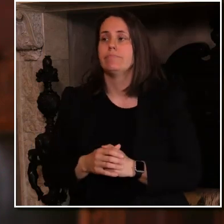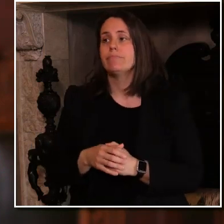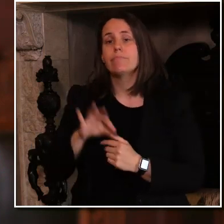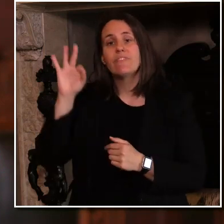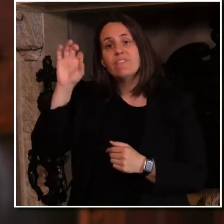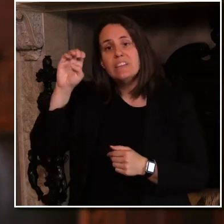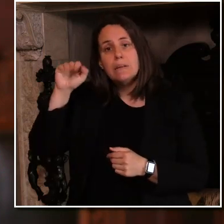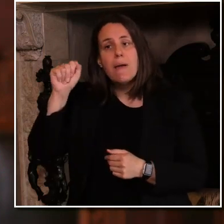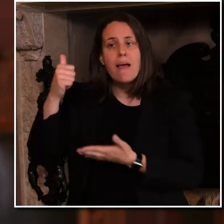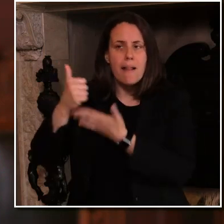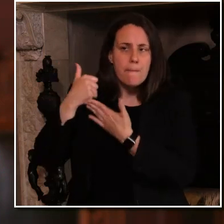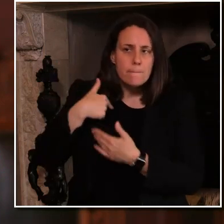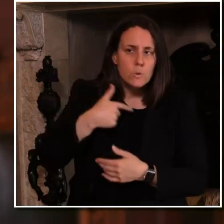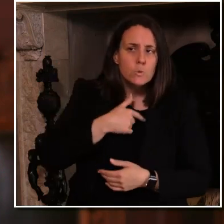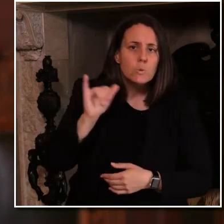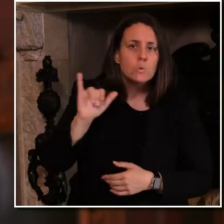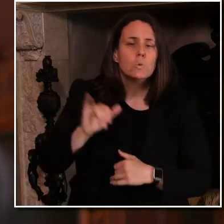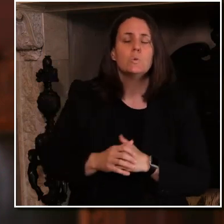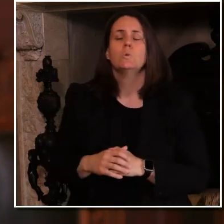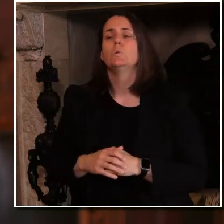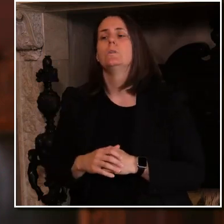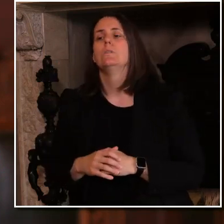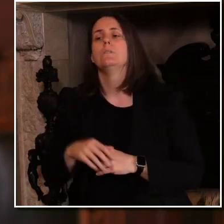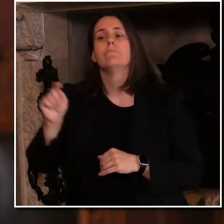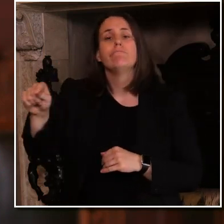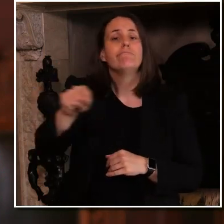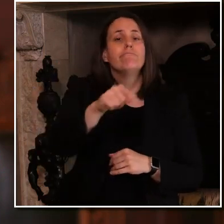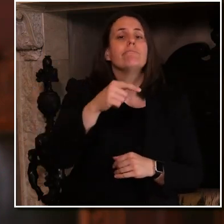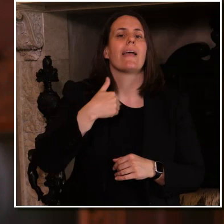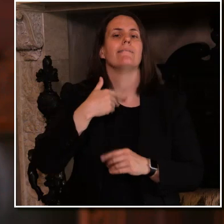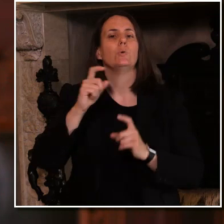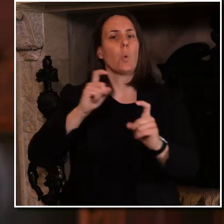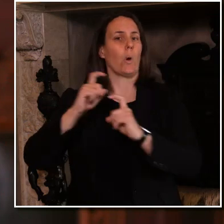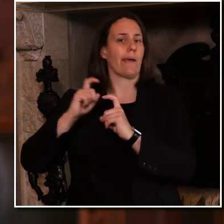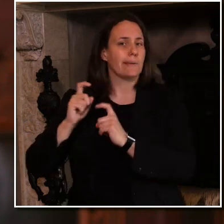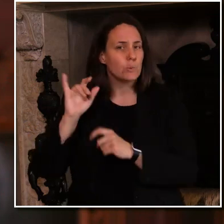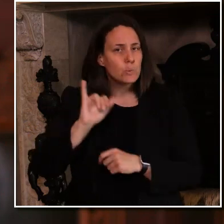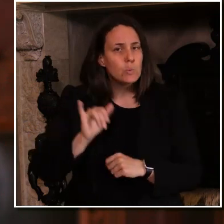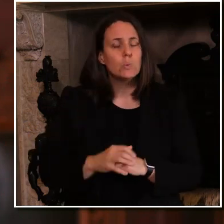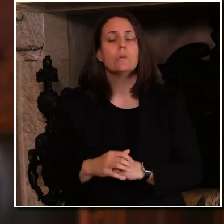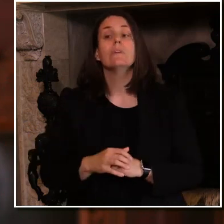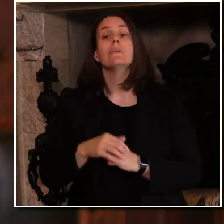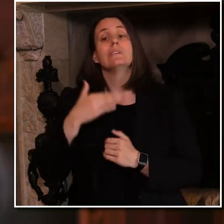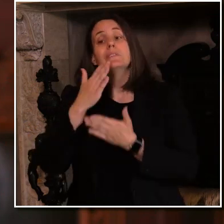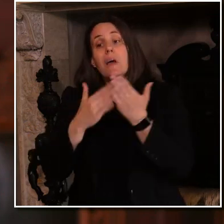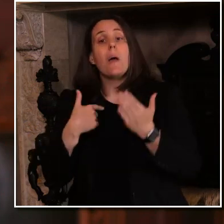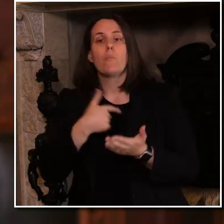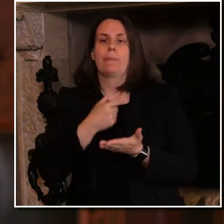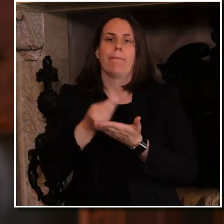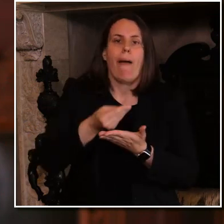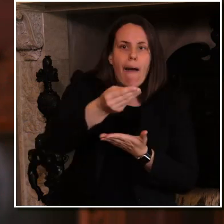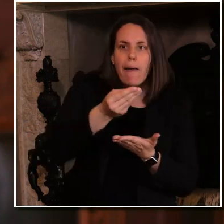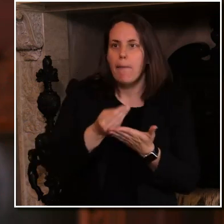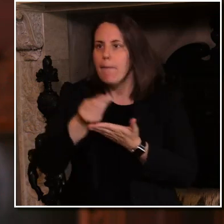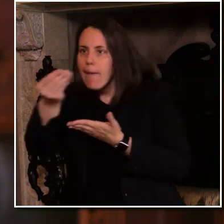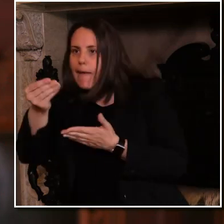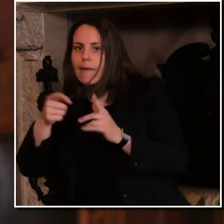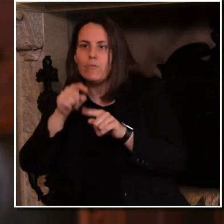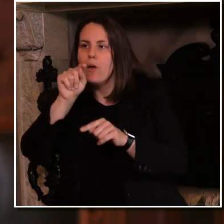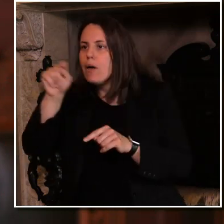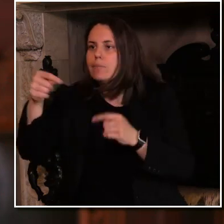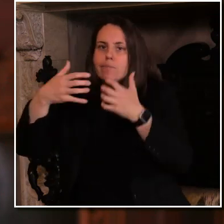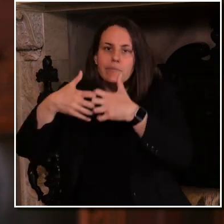our donation and buyback program, as well as our own aggressive procurement to bring more supplies into the state